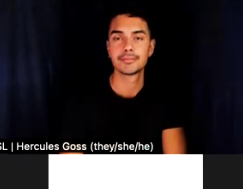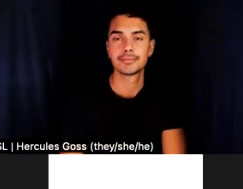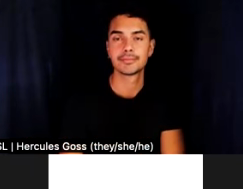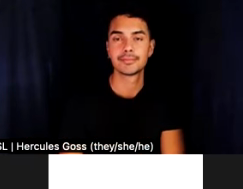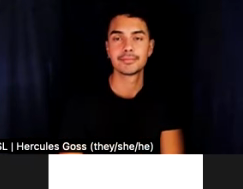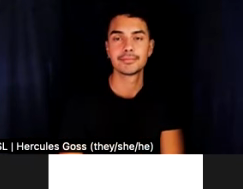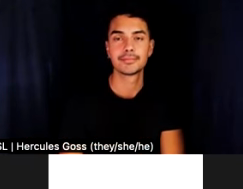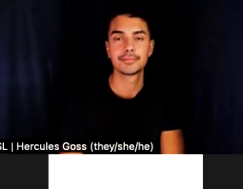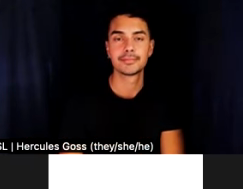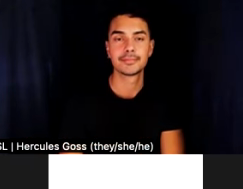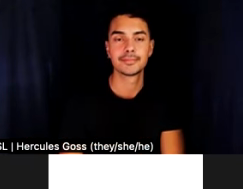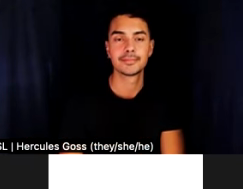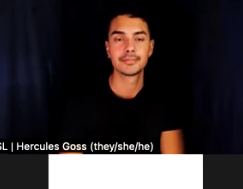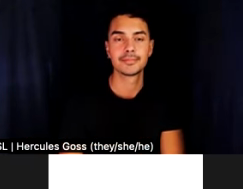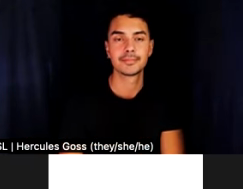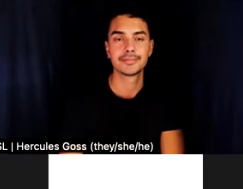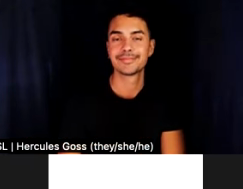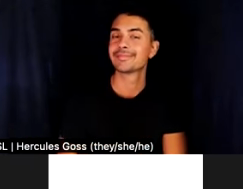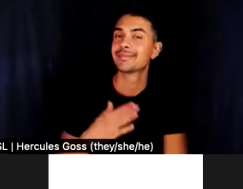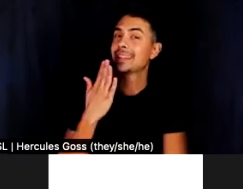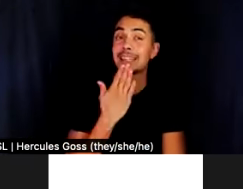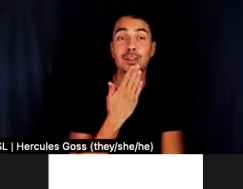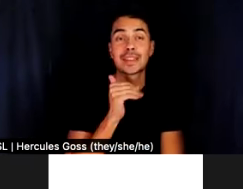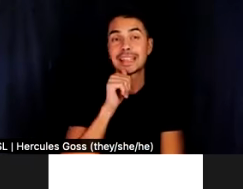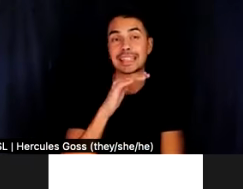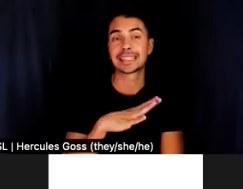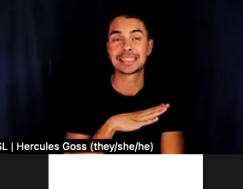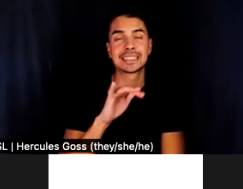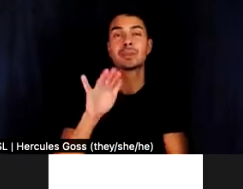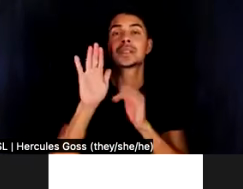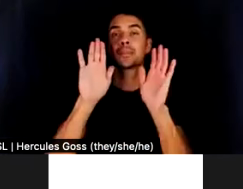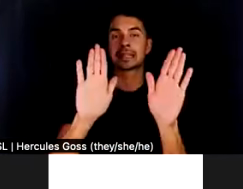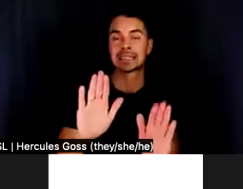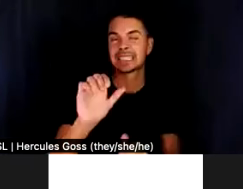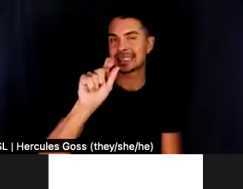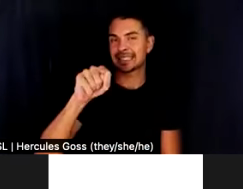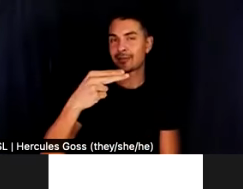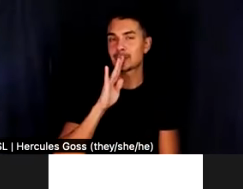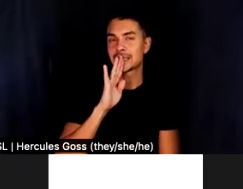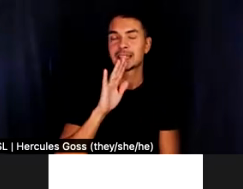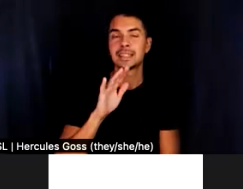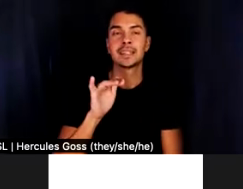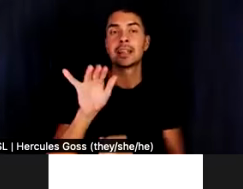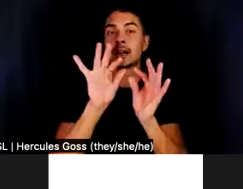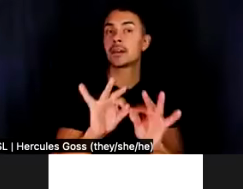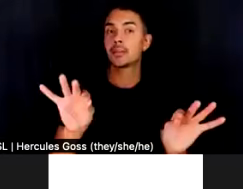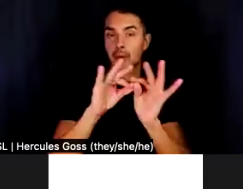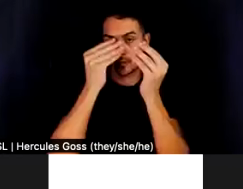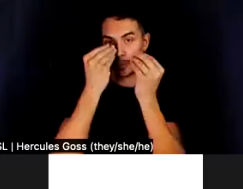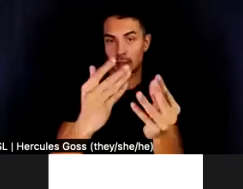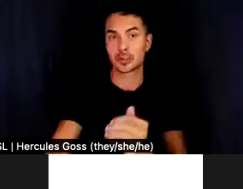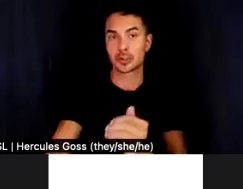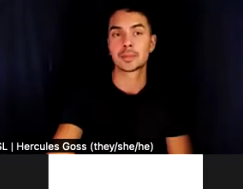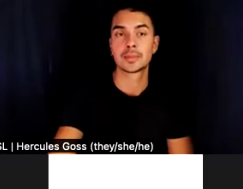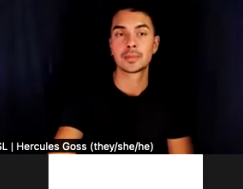All right. Thank you, ladies. That was amazing. Such important information